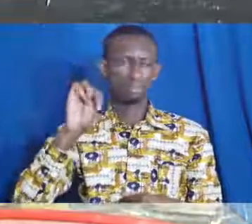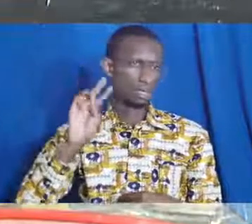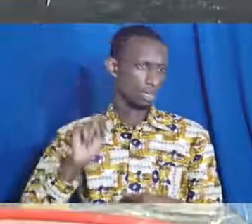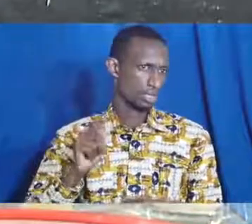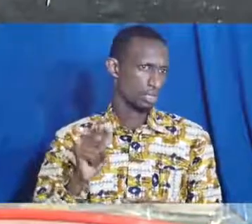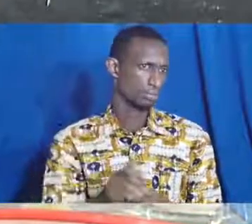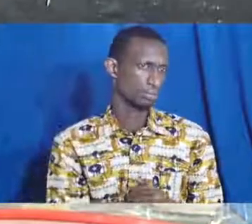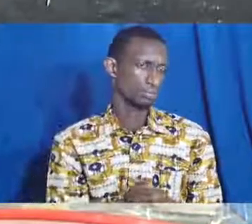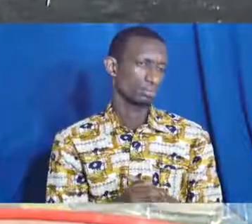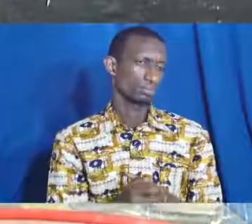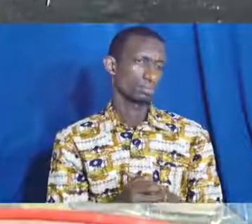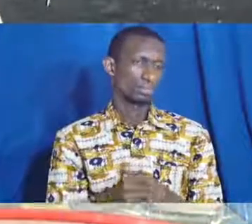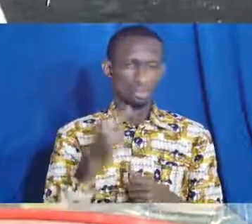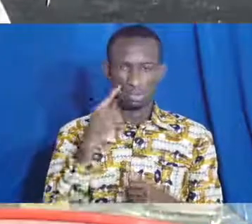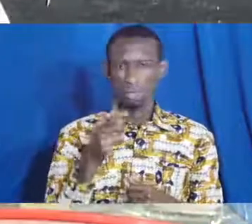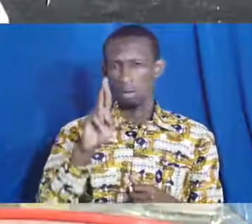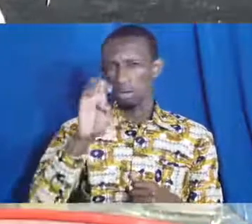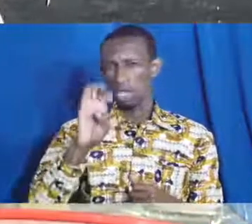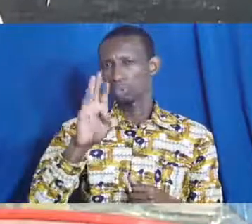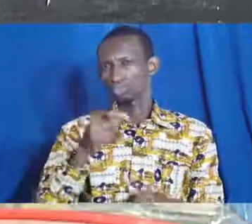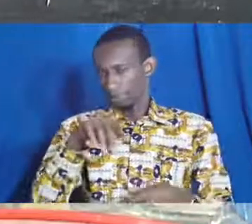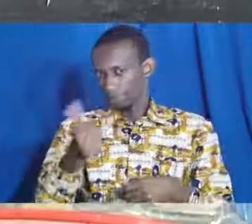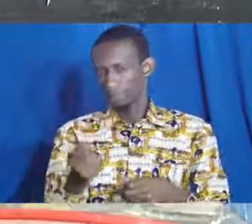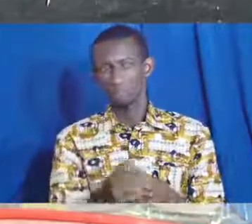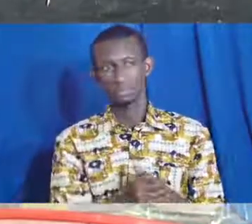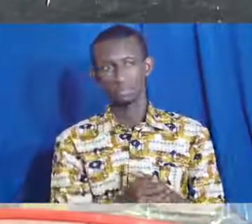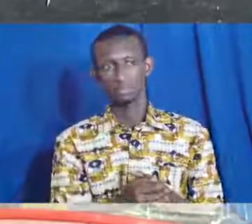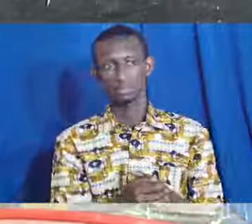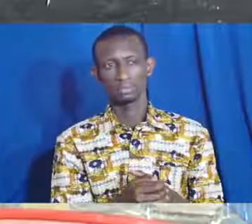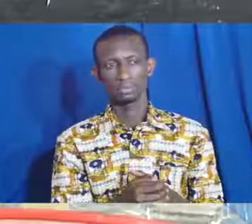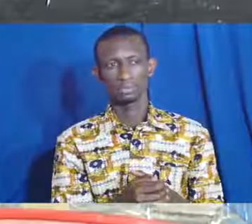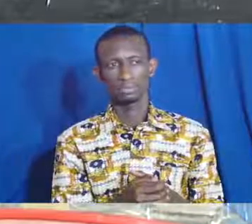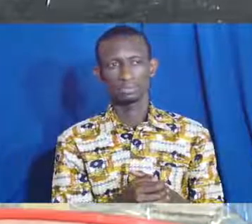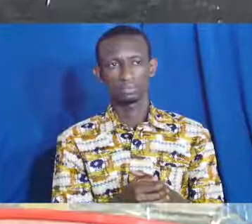another reaction. And then we are just having,